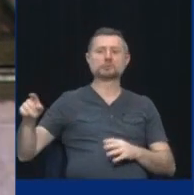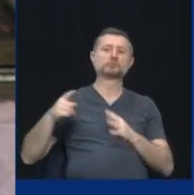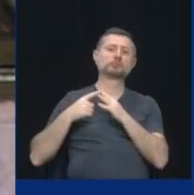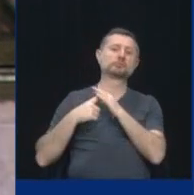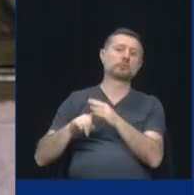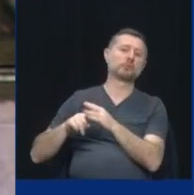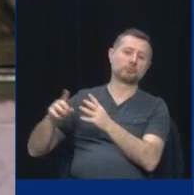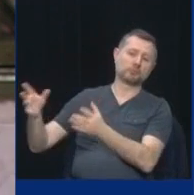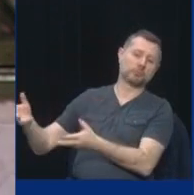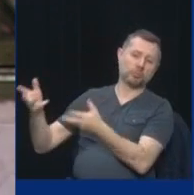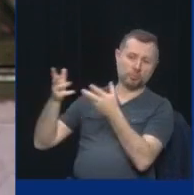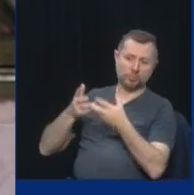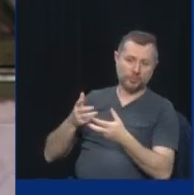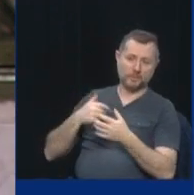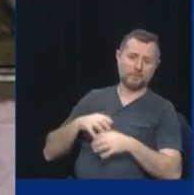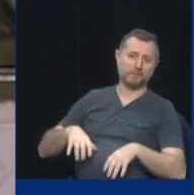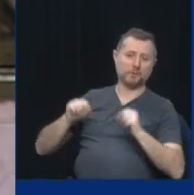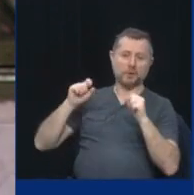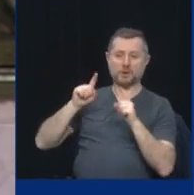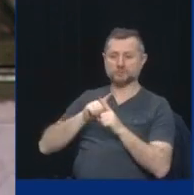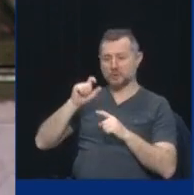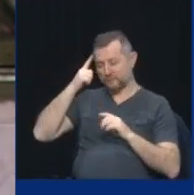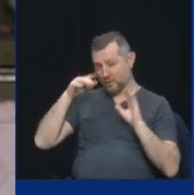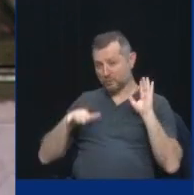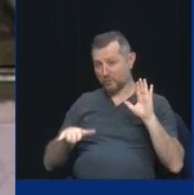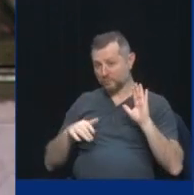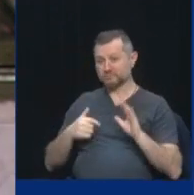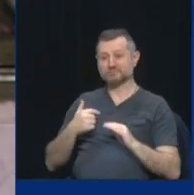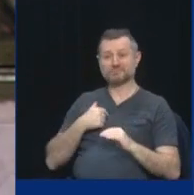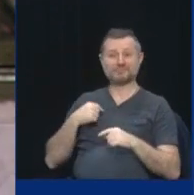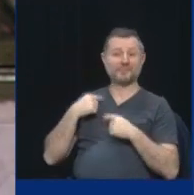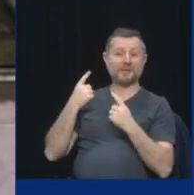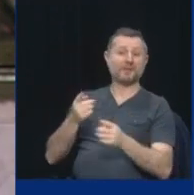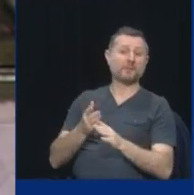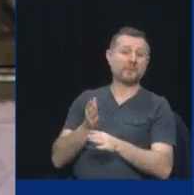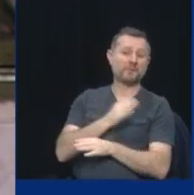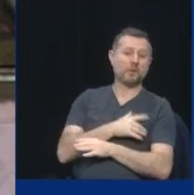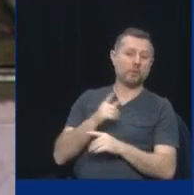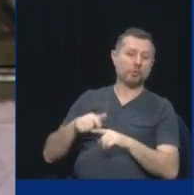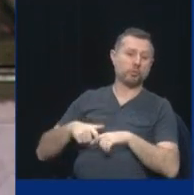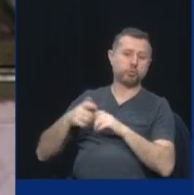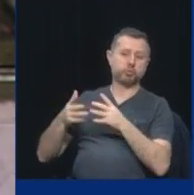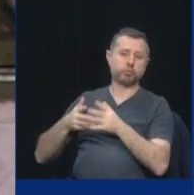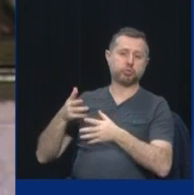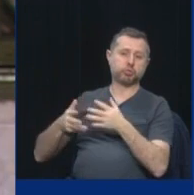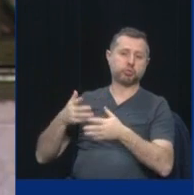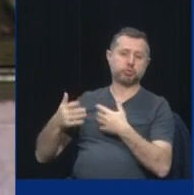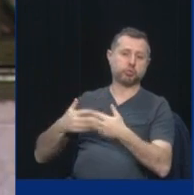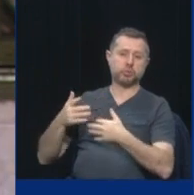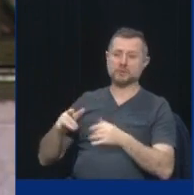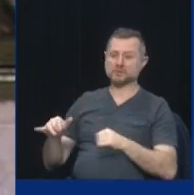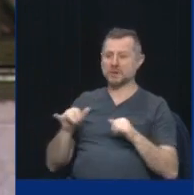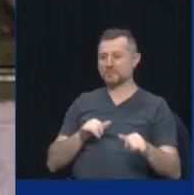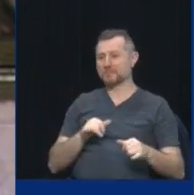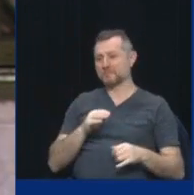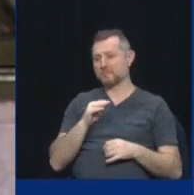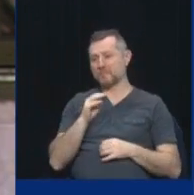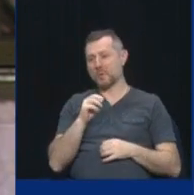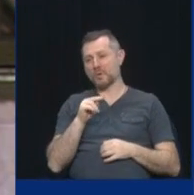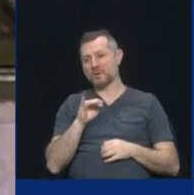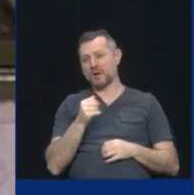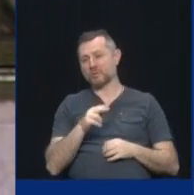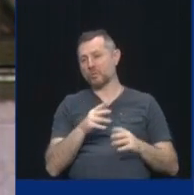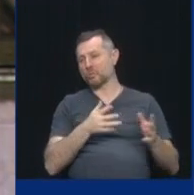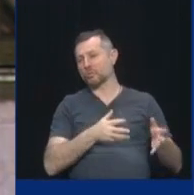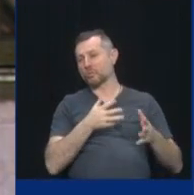inherited it, it was basically dormant. Just like Moynihan was basically dormant. Just